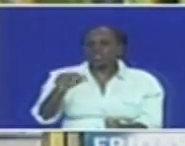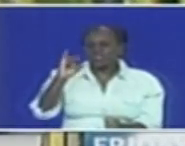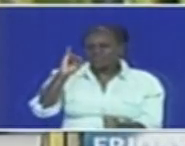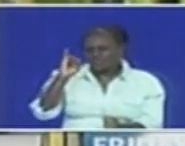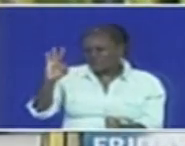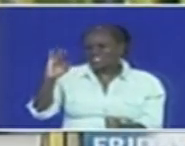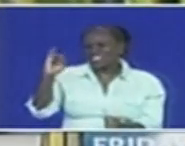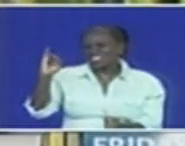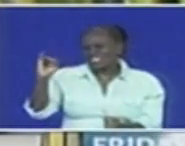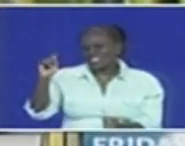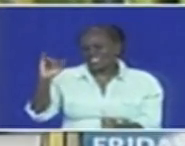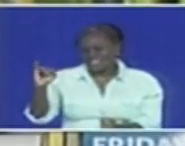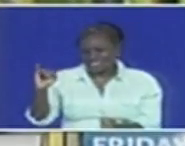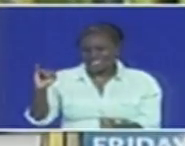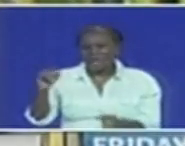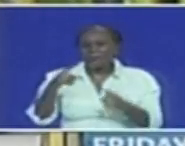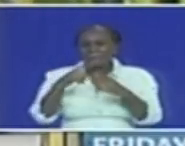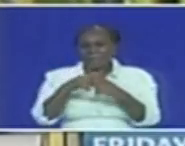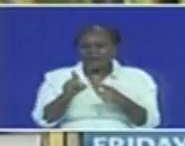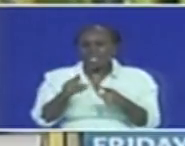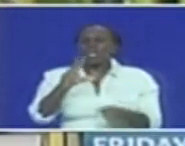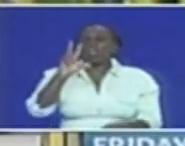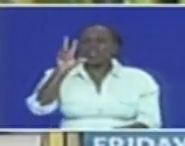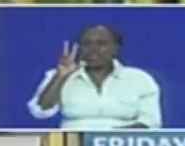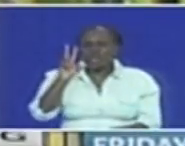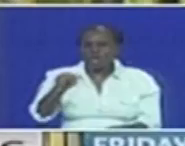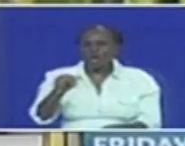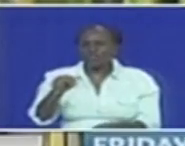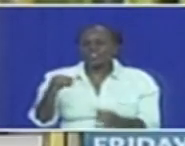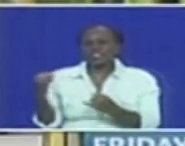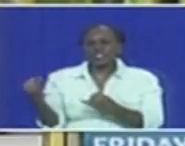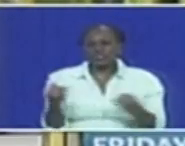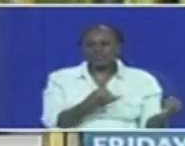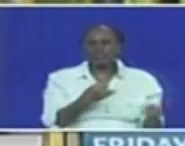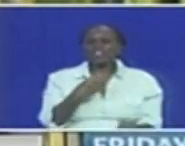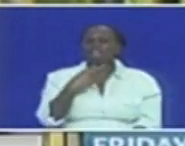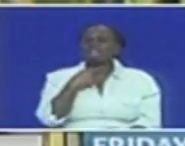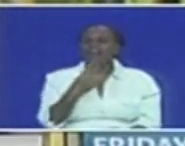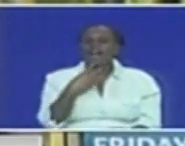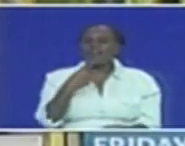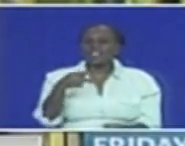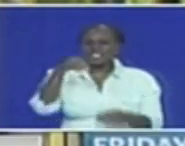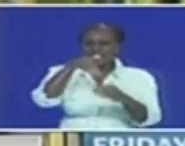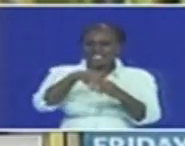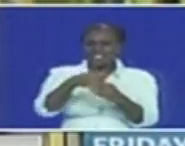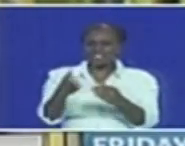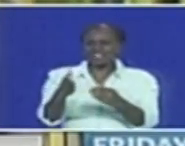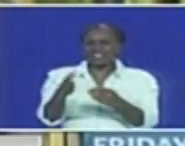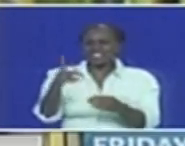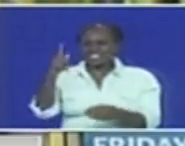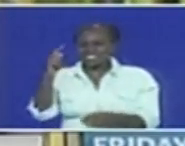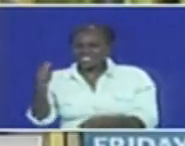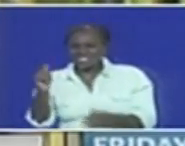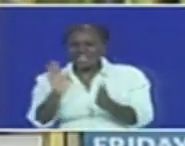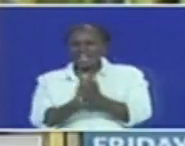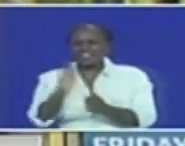fitiach, ftiach. There is no intrusive vowel in between f and tiach,